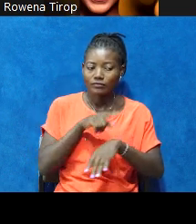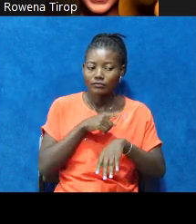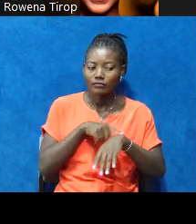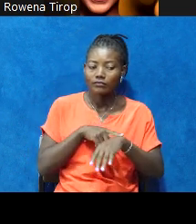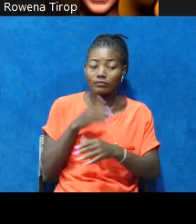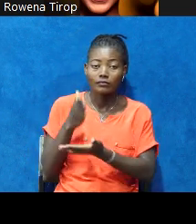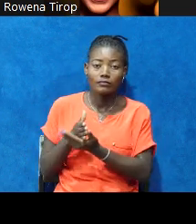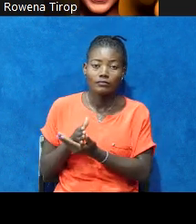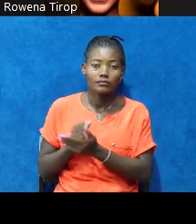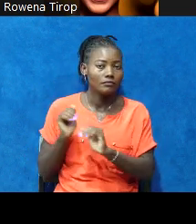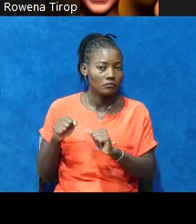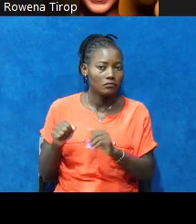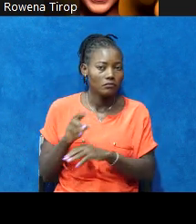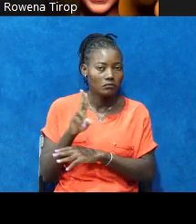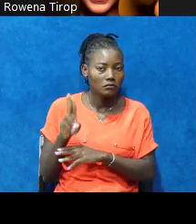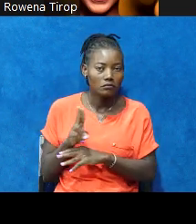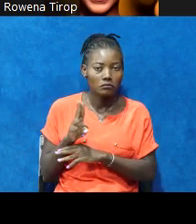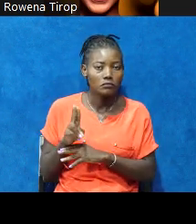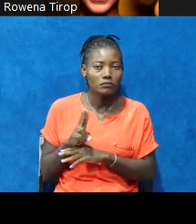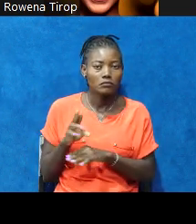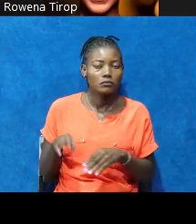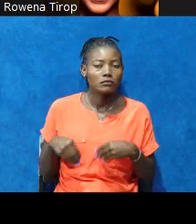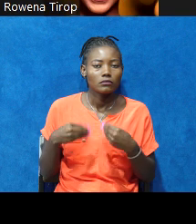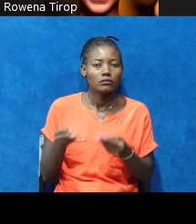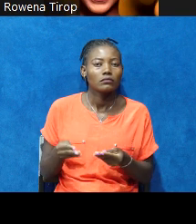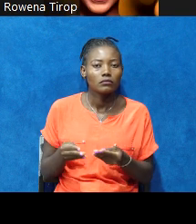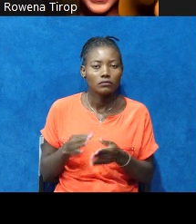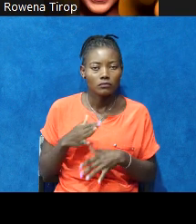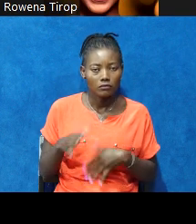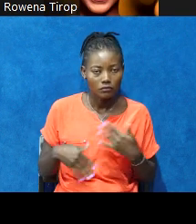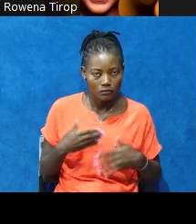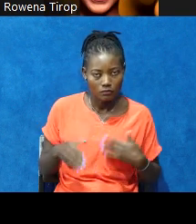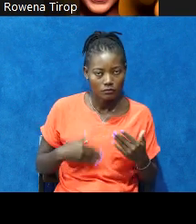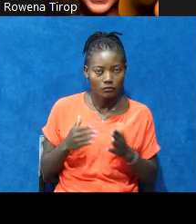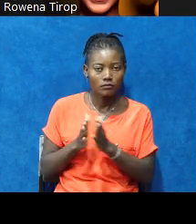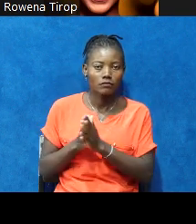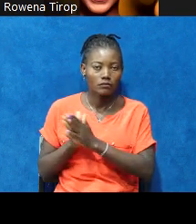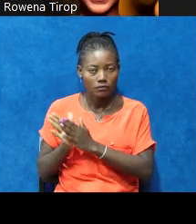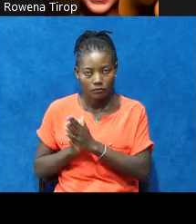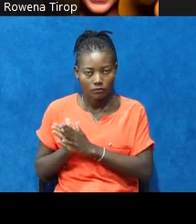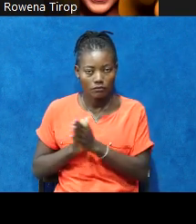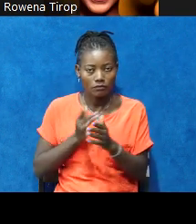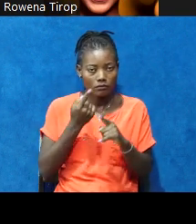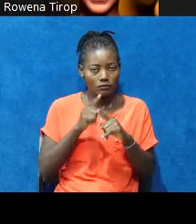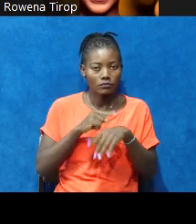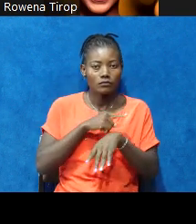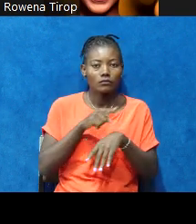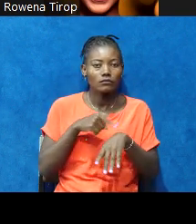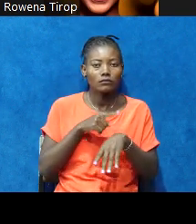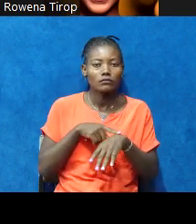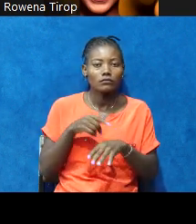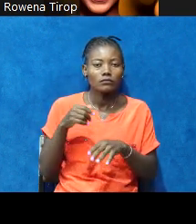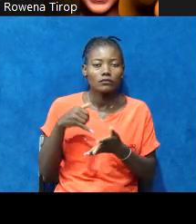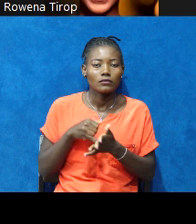in the right amount. You can use it to give you the excitement and motivation. But when